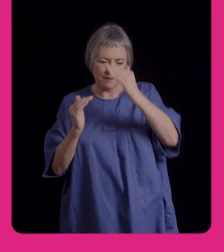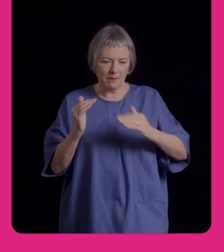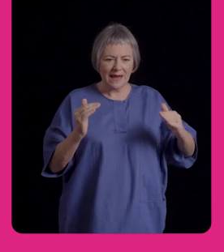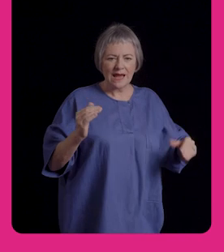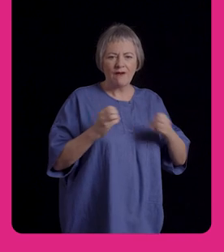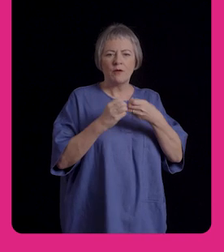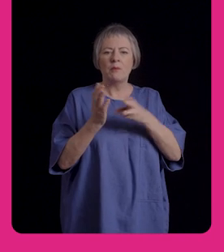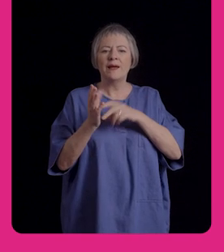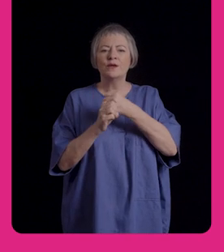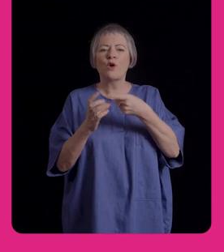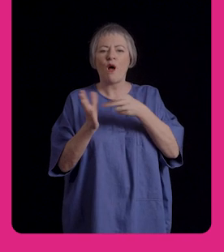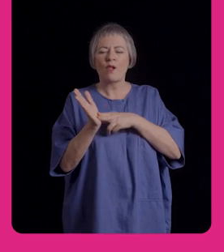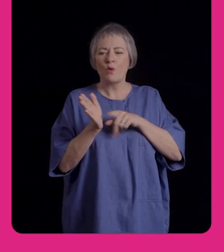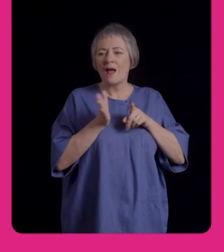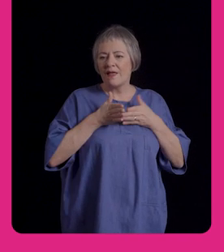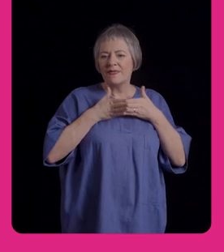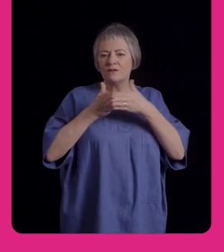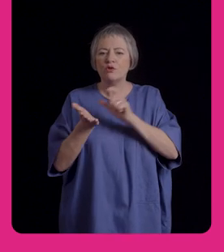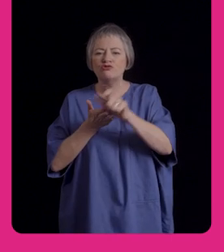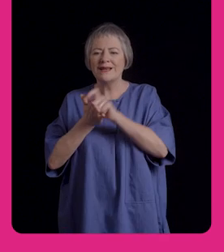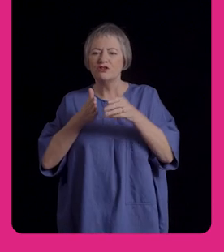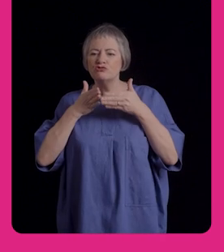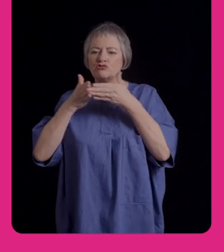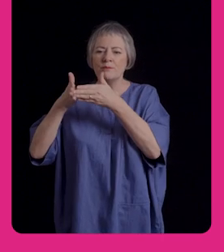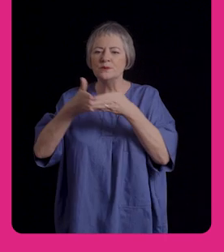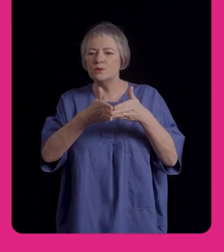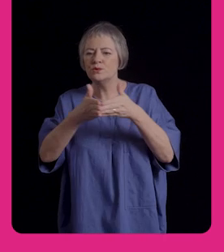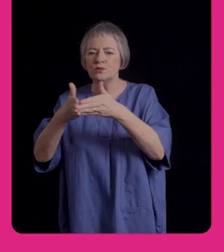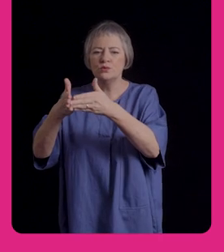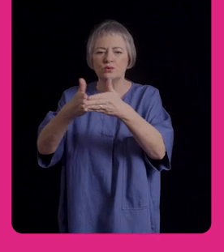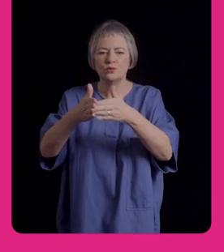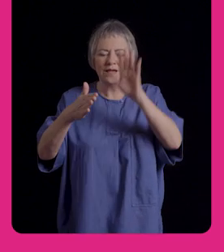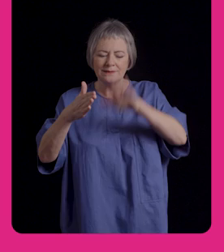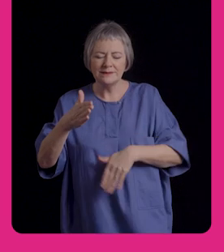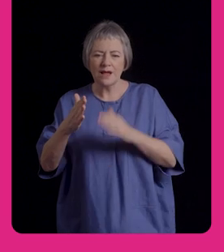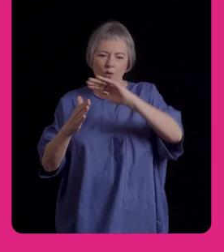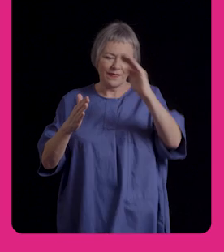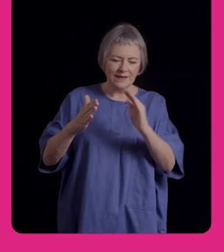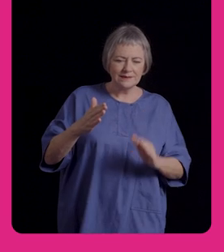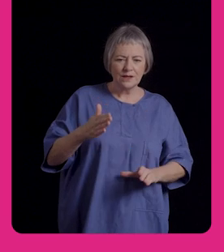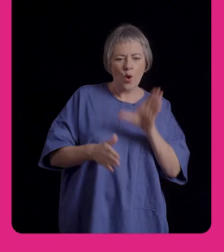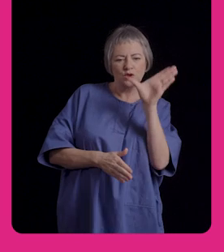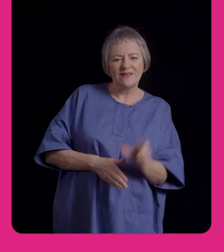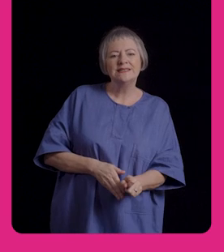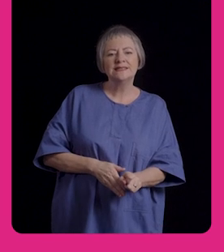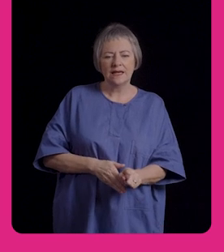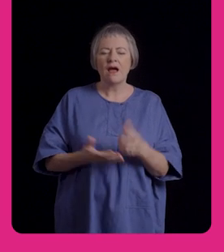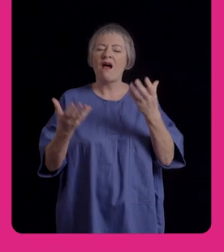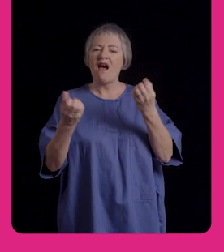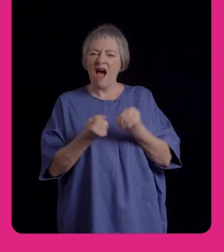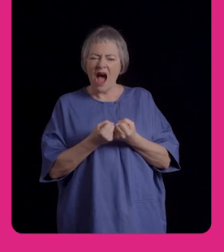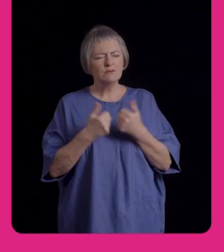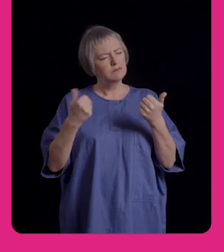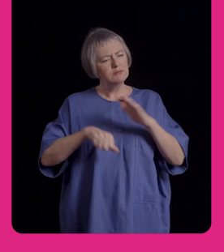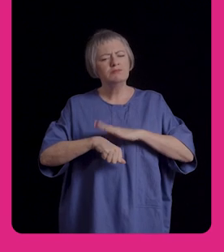area with trading ships coming into the sort of southeastern coast of India. He has